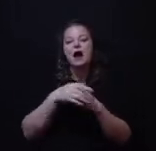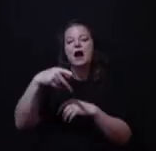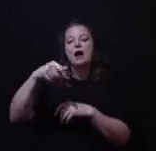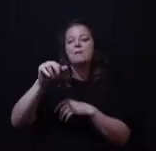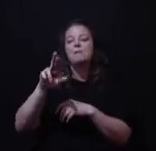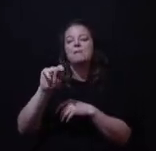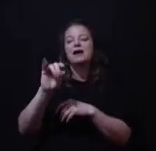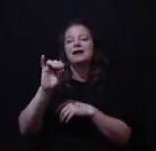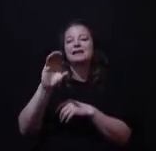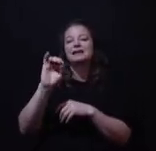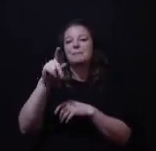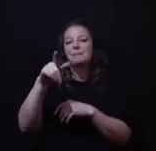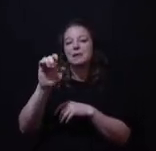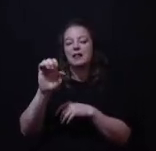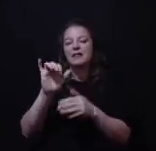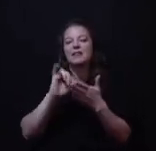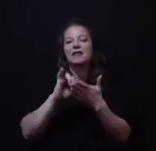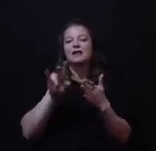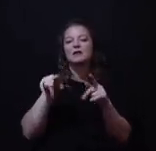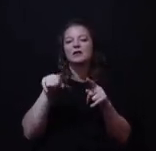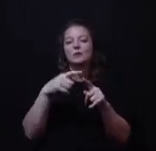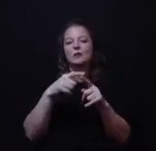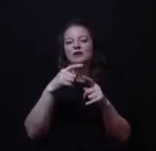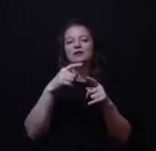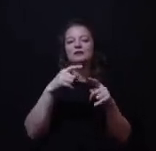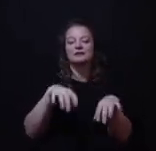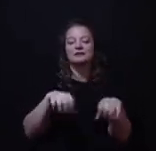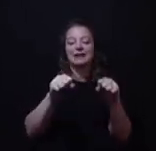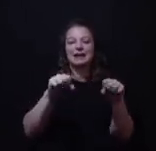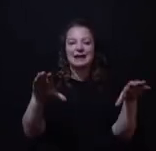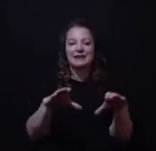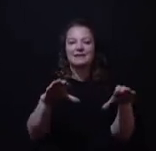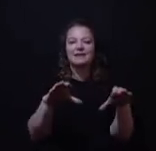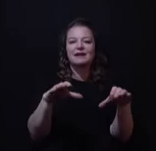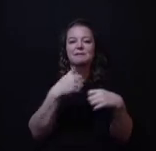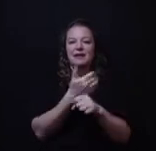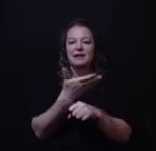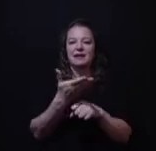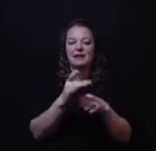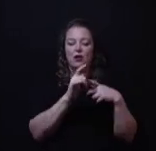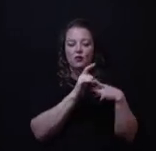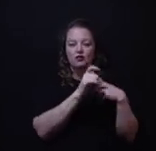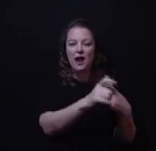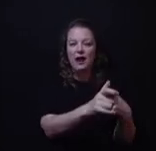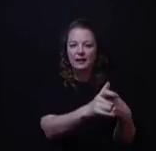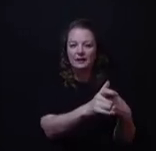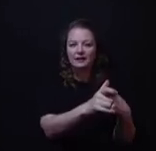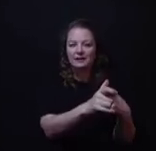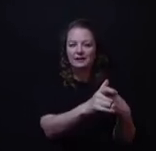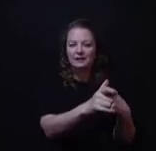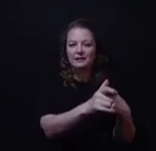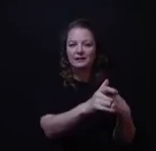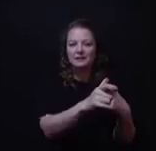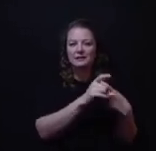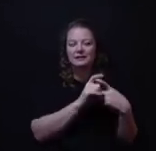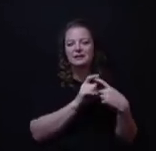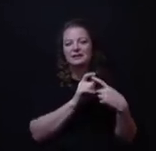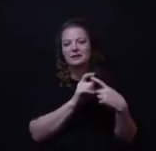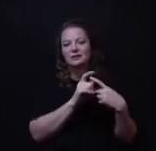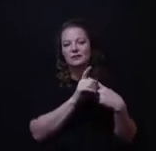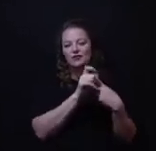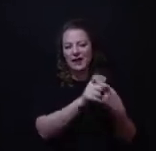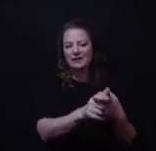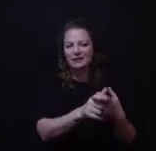when you take an activity and you make it into a thing. Run. running, right? I started